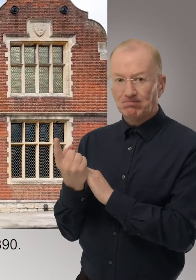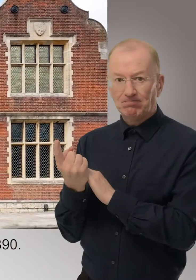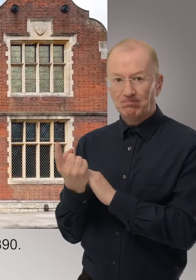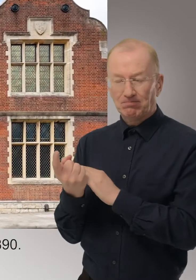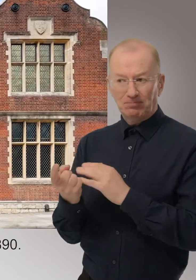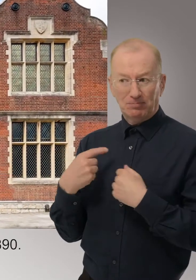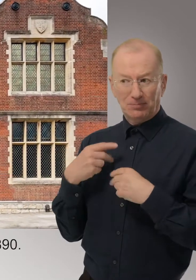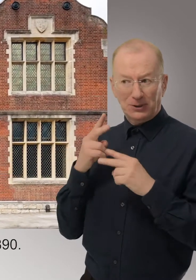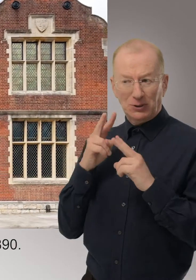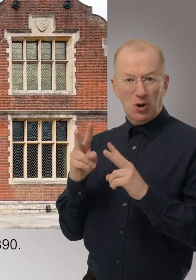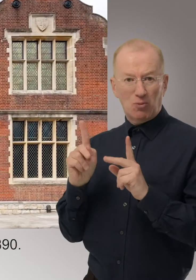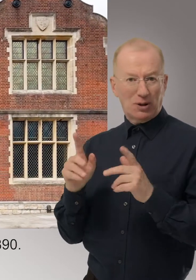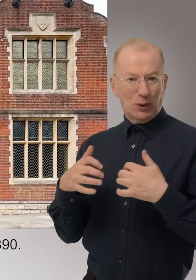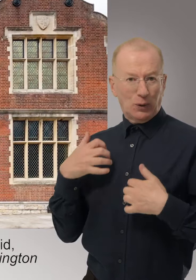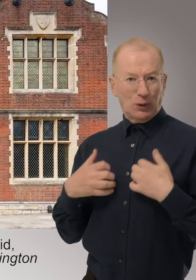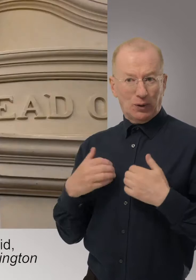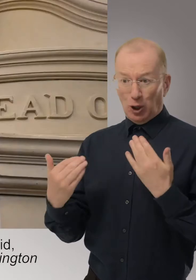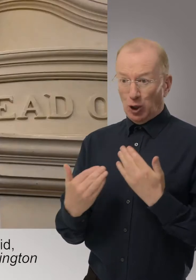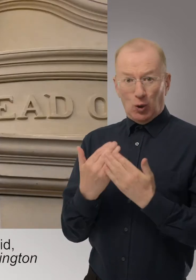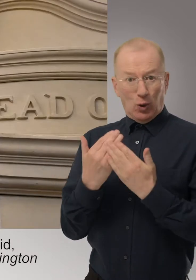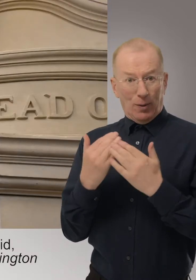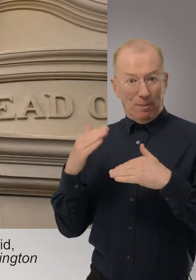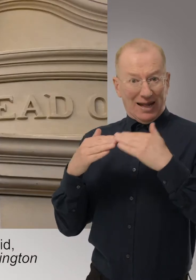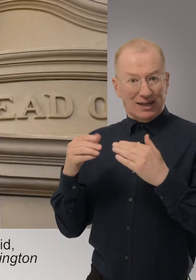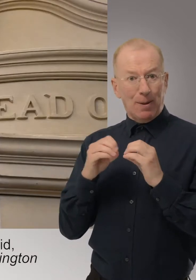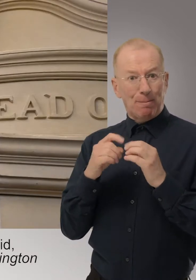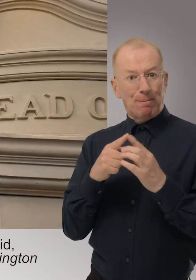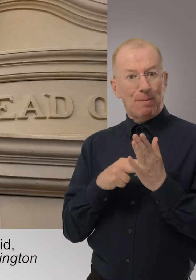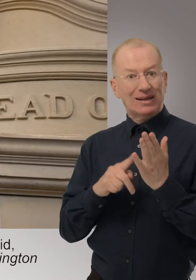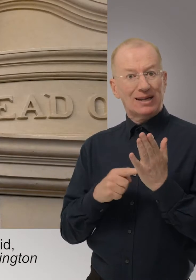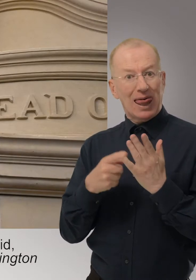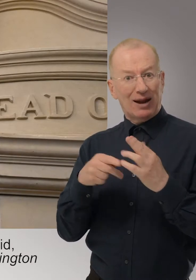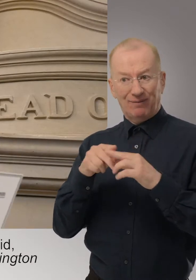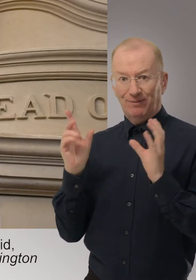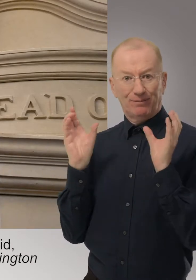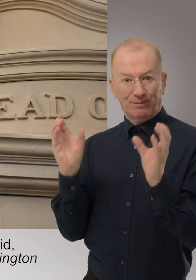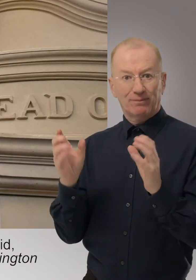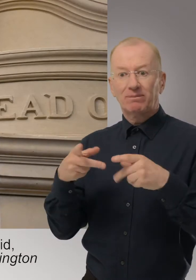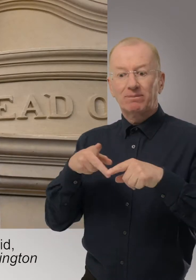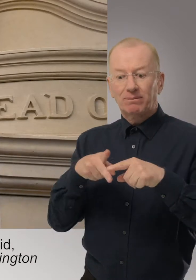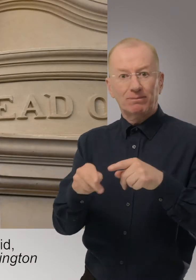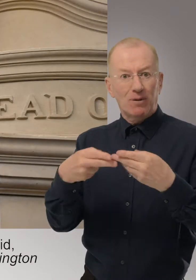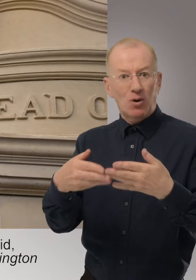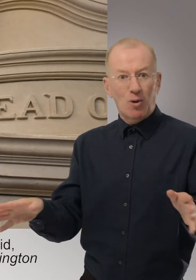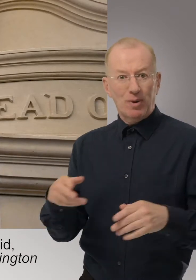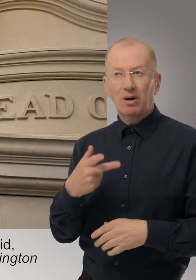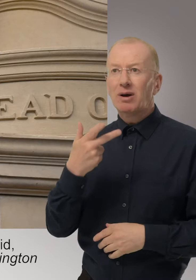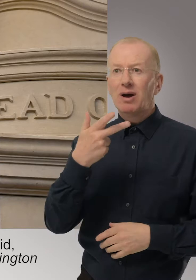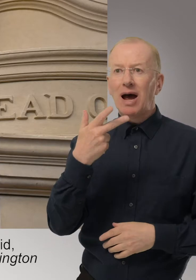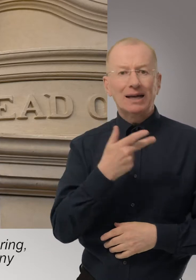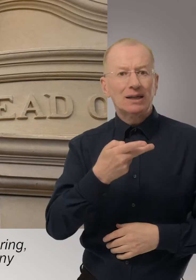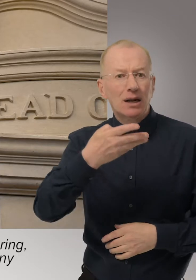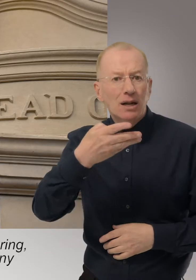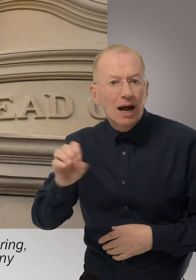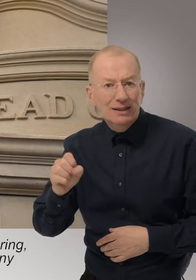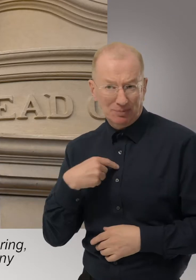at the opening of this Bentliff wing in 1890. The commemorative pamphlet said, "Seldom has the Manor House